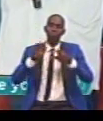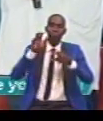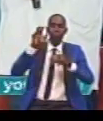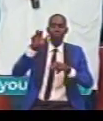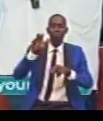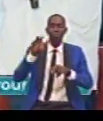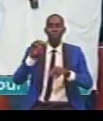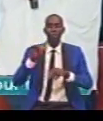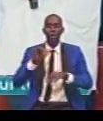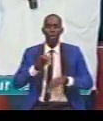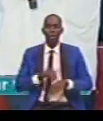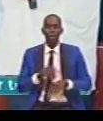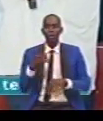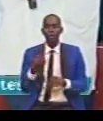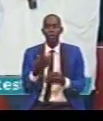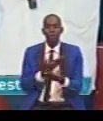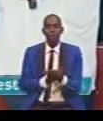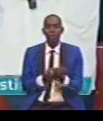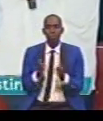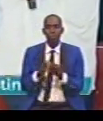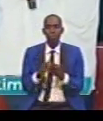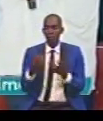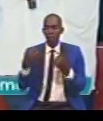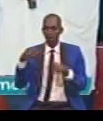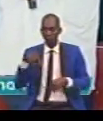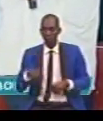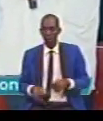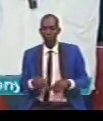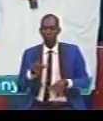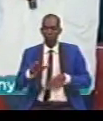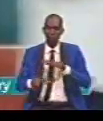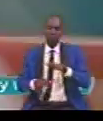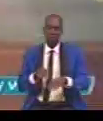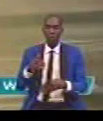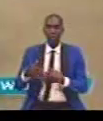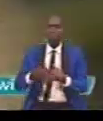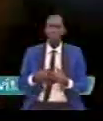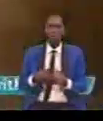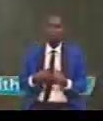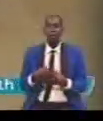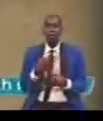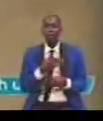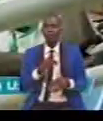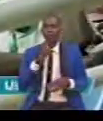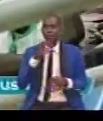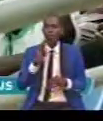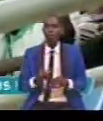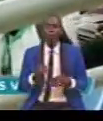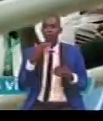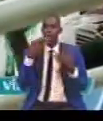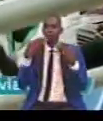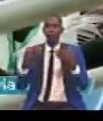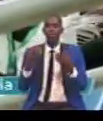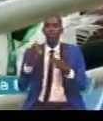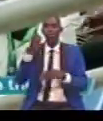Mlungushi conference to the second floor, and I came down with the stairs. So I really praise God for what he has done for me.